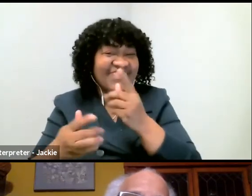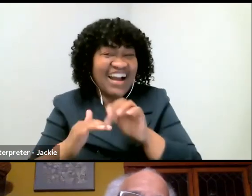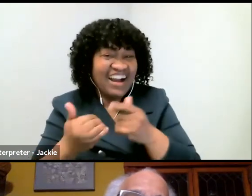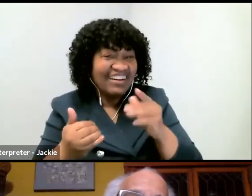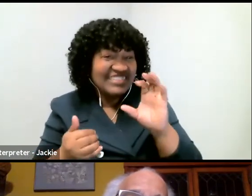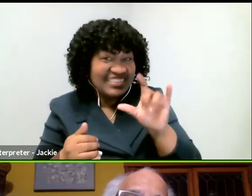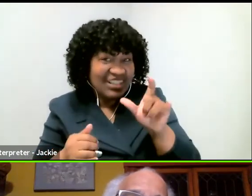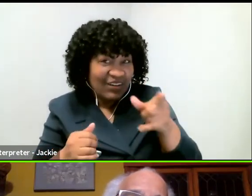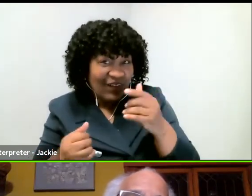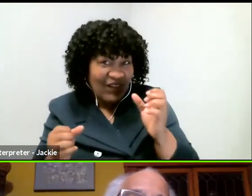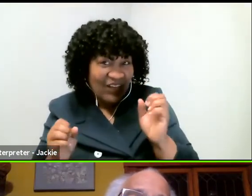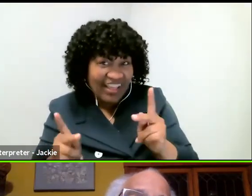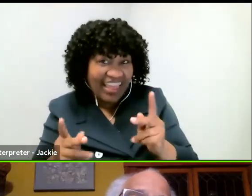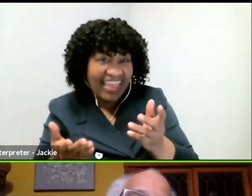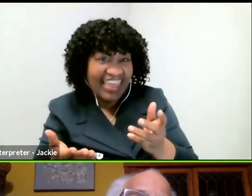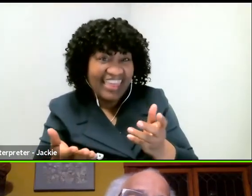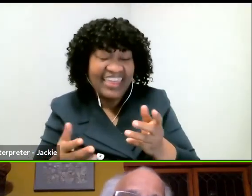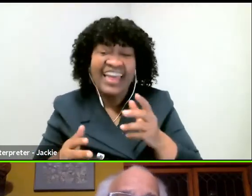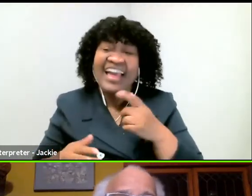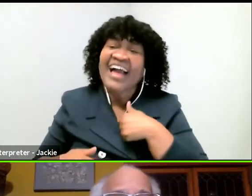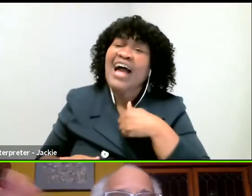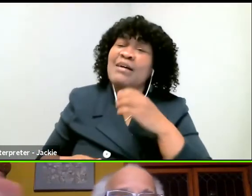okay?